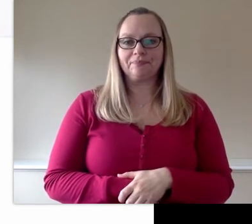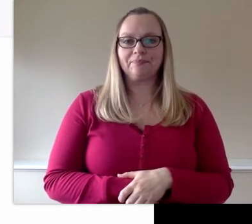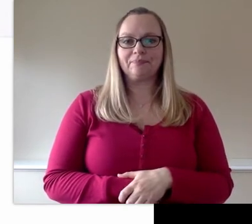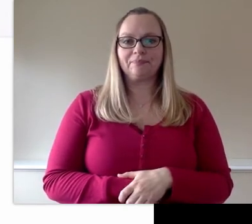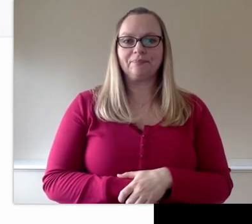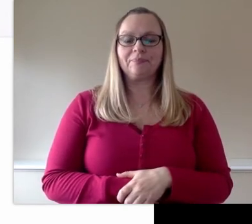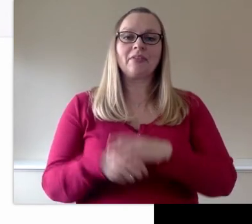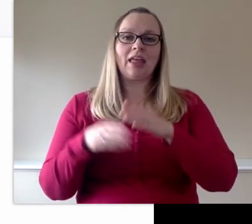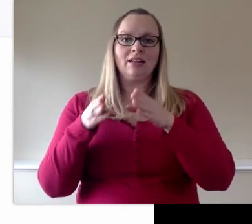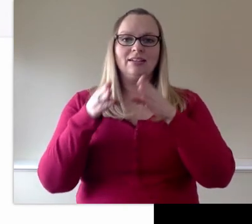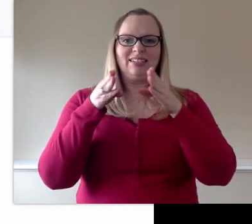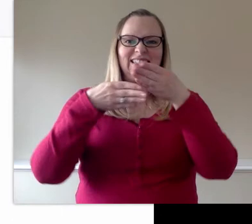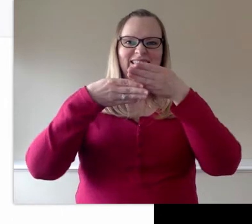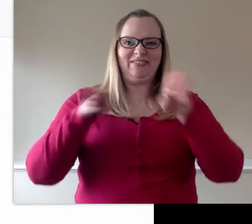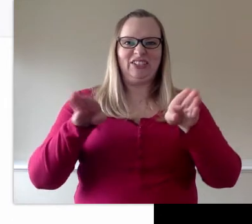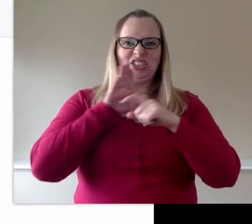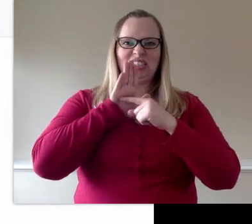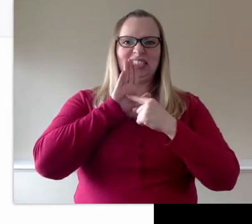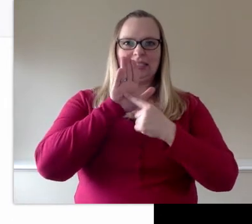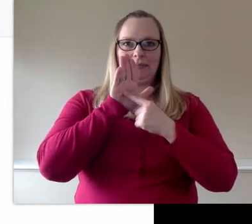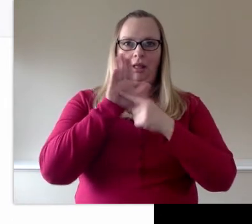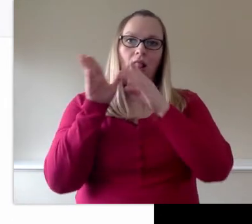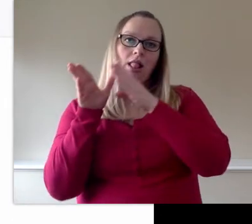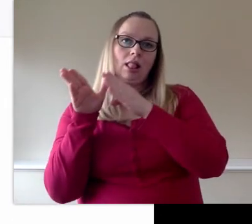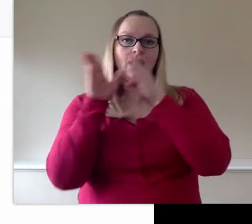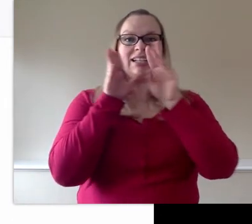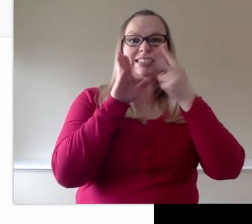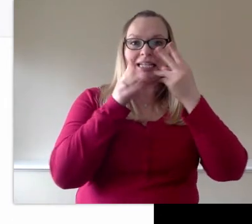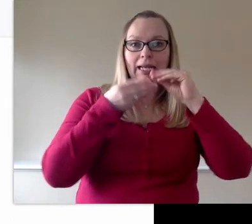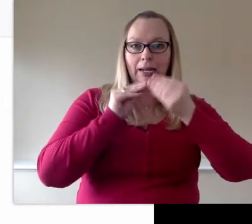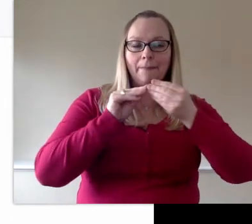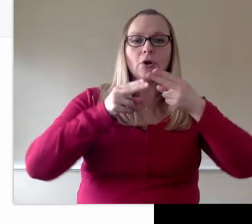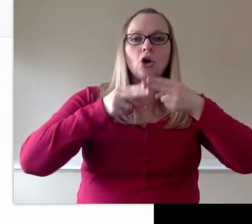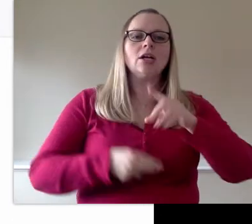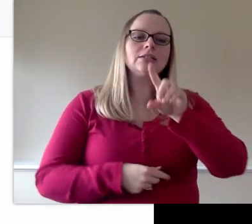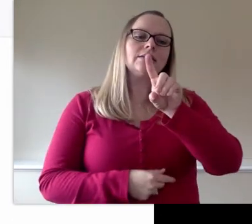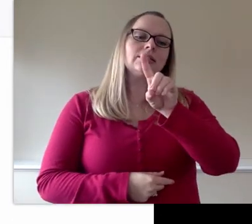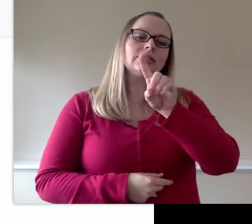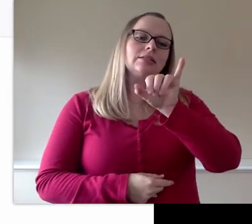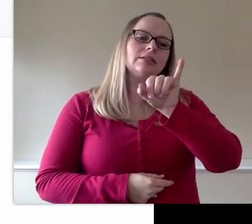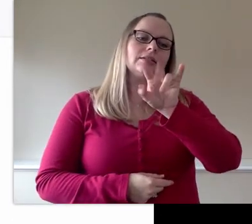Then we have our division symbol. The second number is called the divisor,